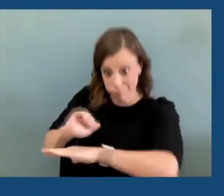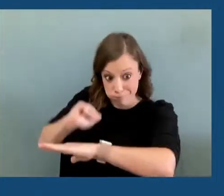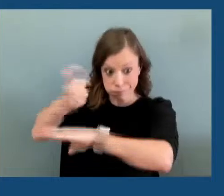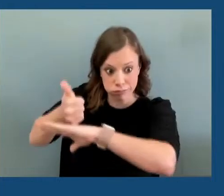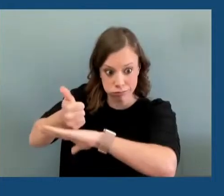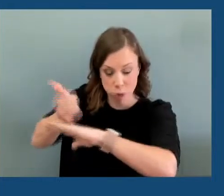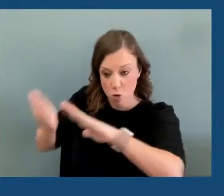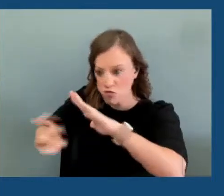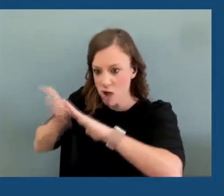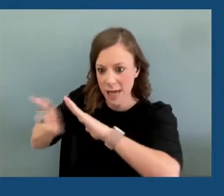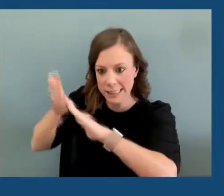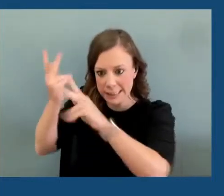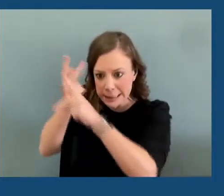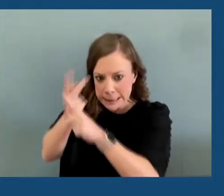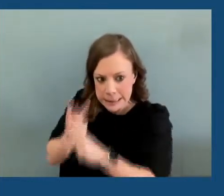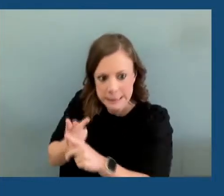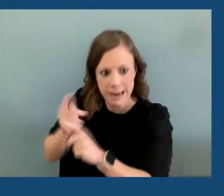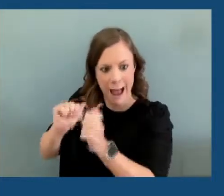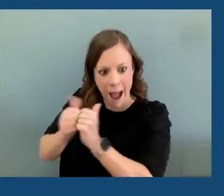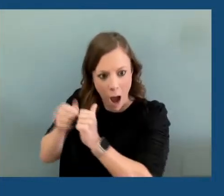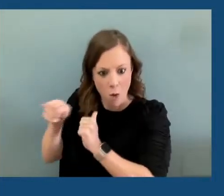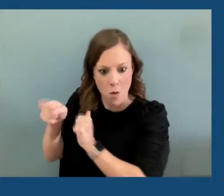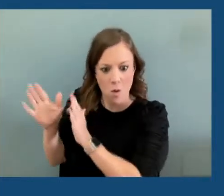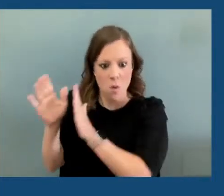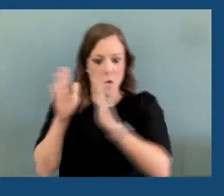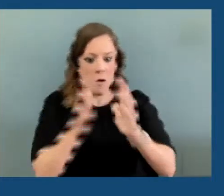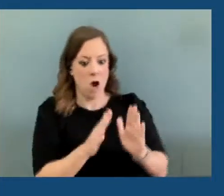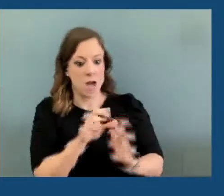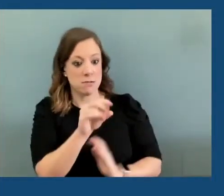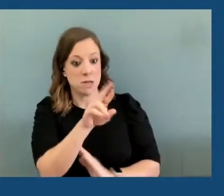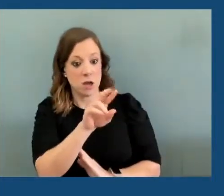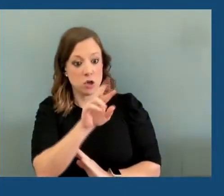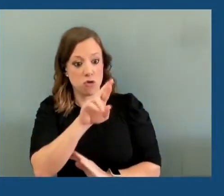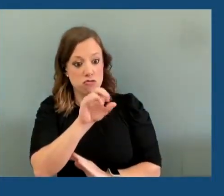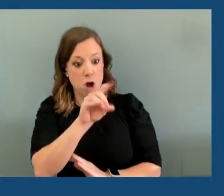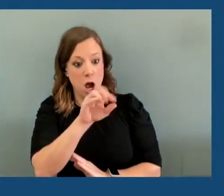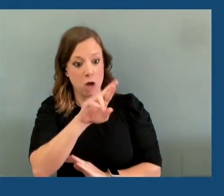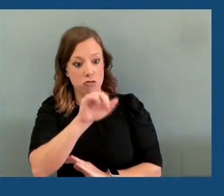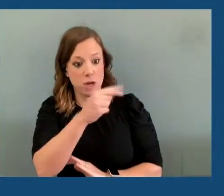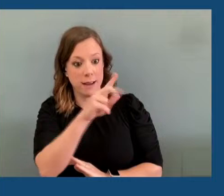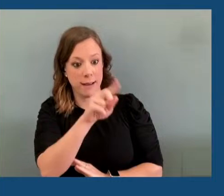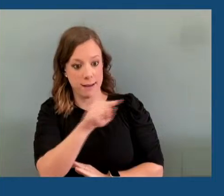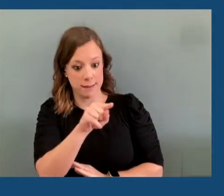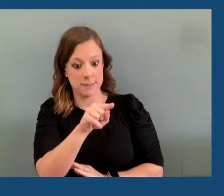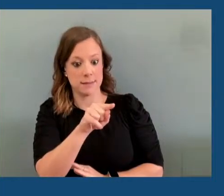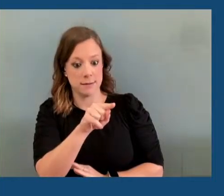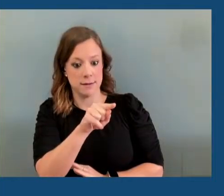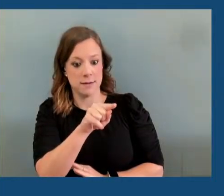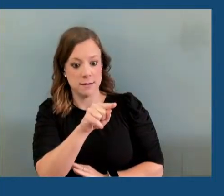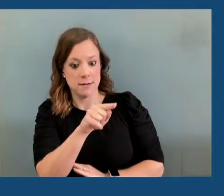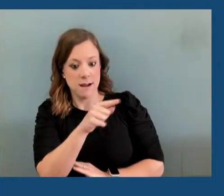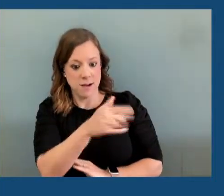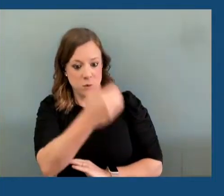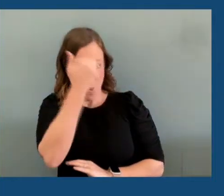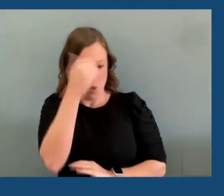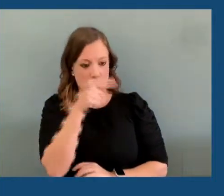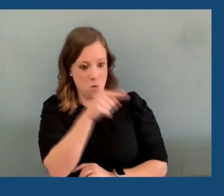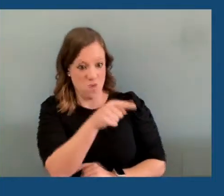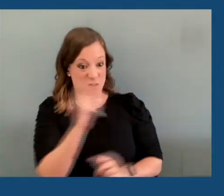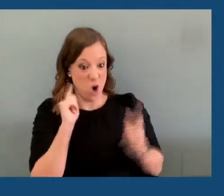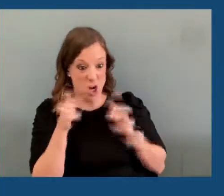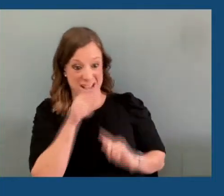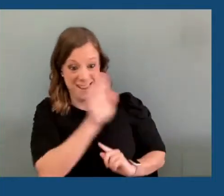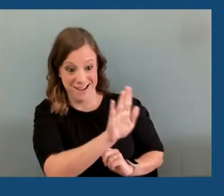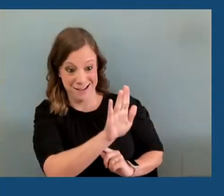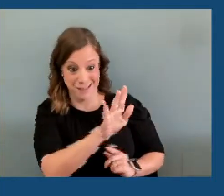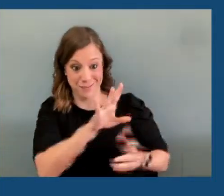and we're all thinking about what is happening in Florida. I have 4 family members' houses who took direct hits and are having problems right